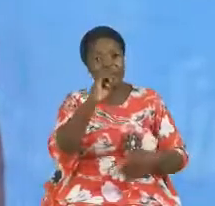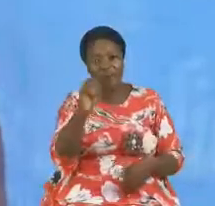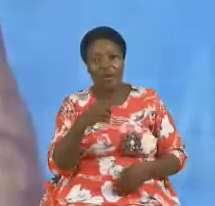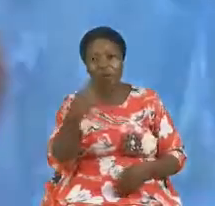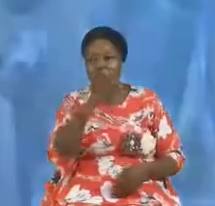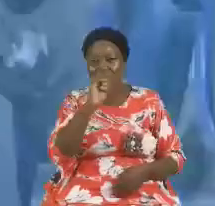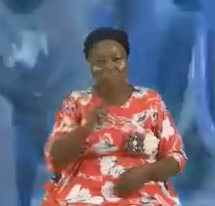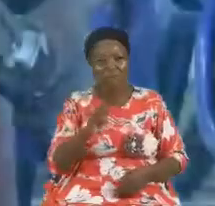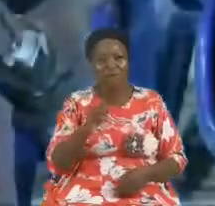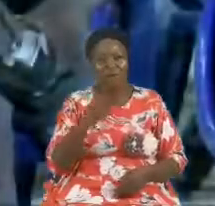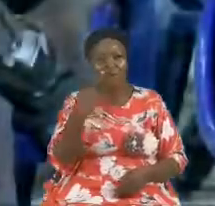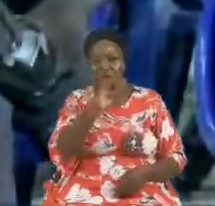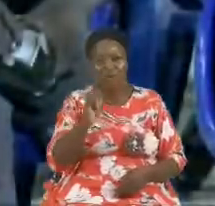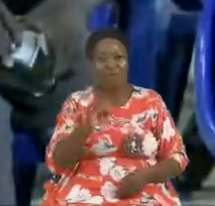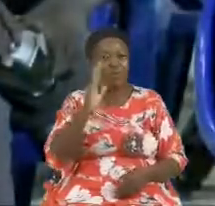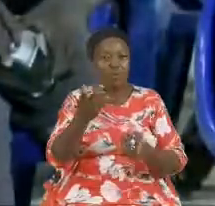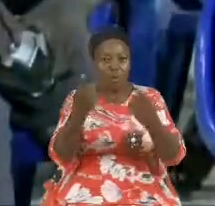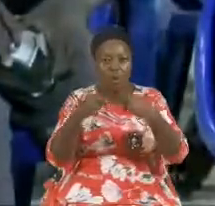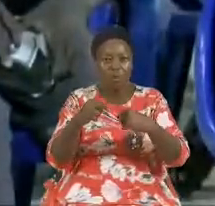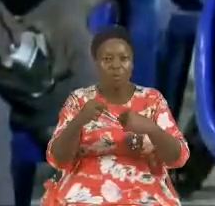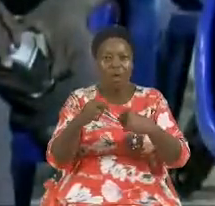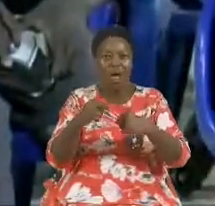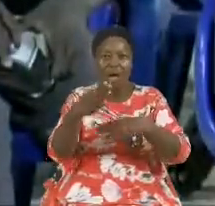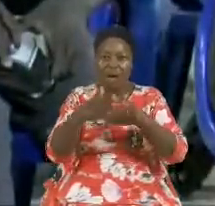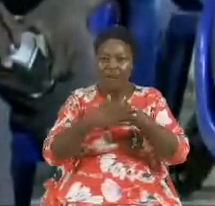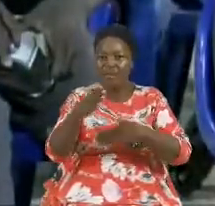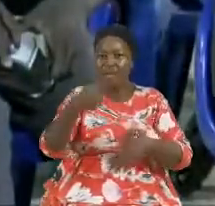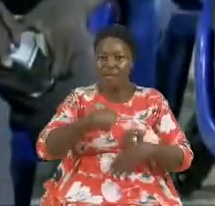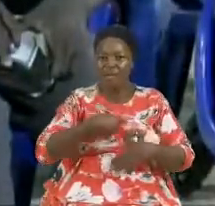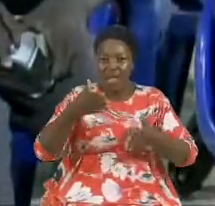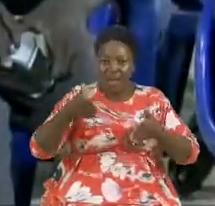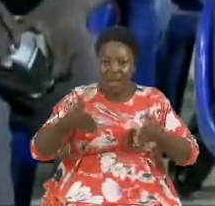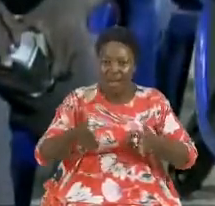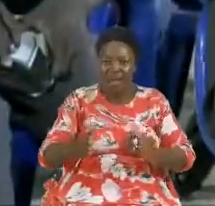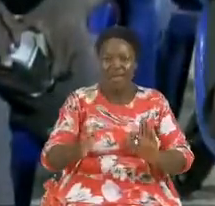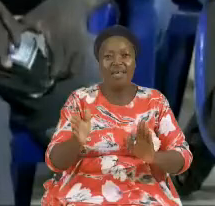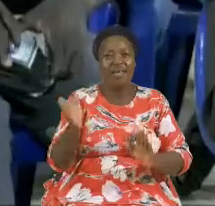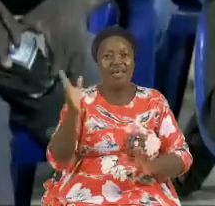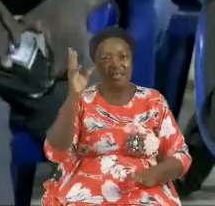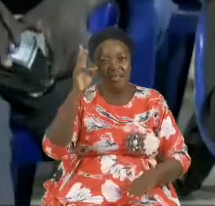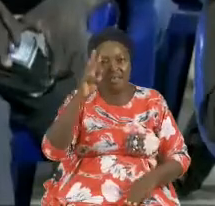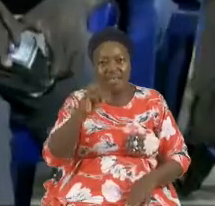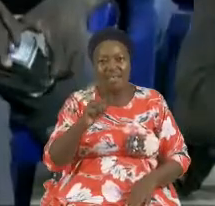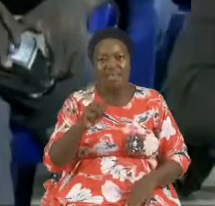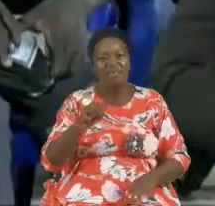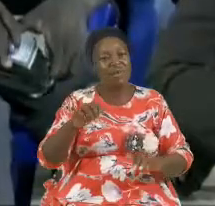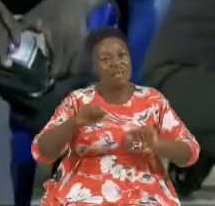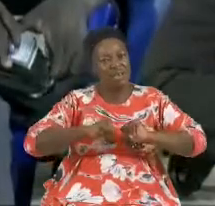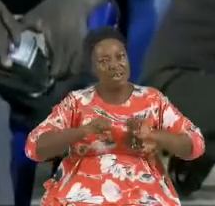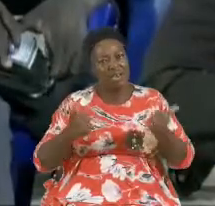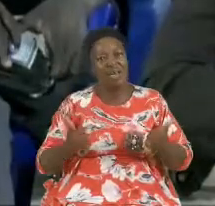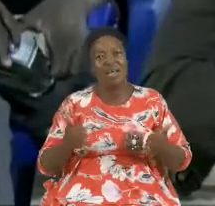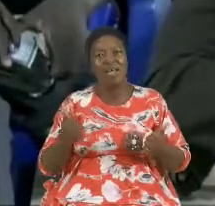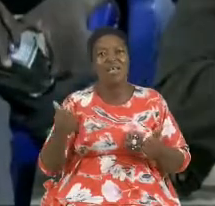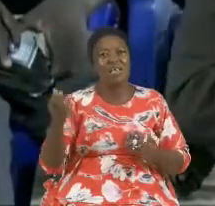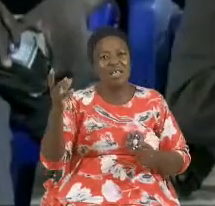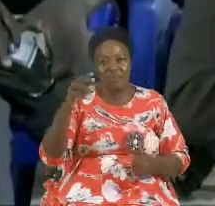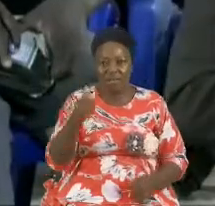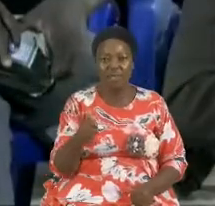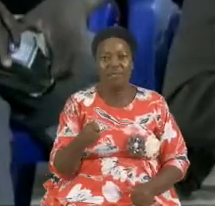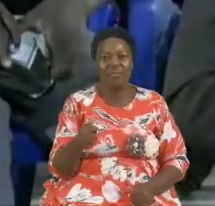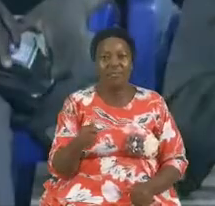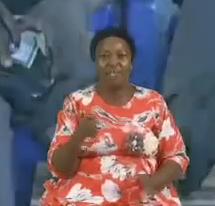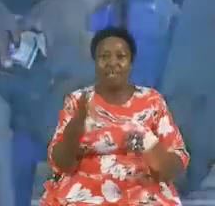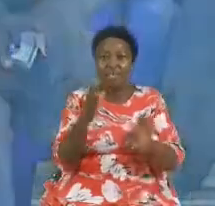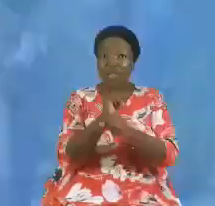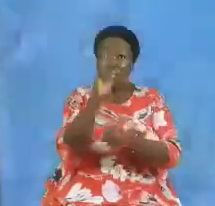unto them, and he's saying unto you, whosoever will come after me, let